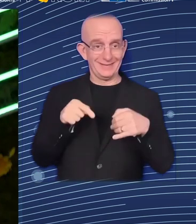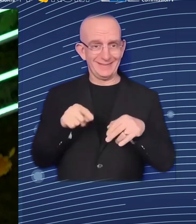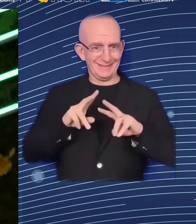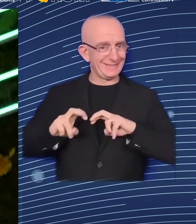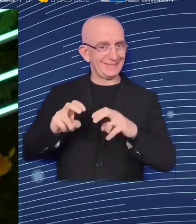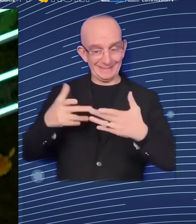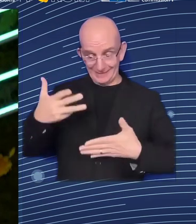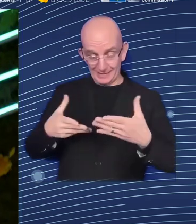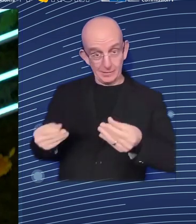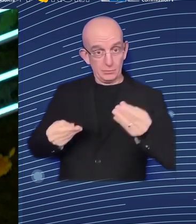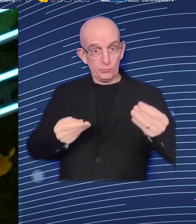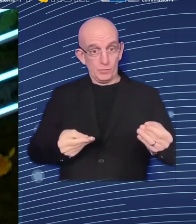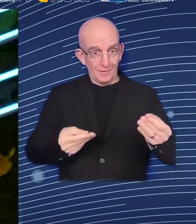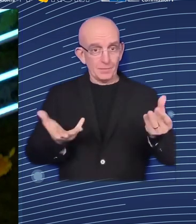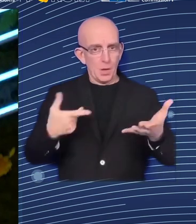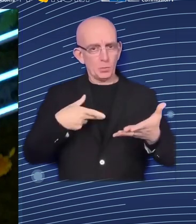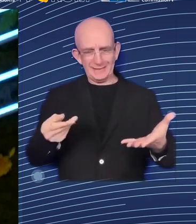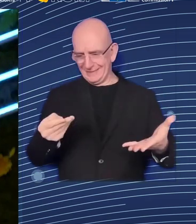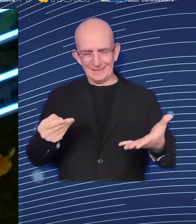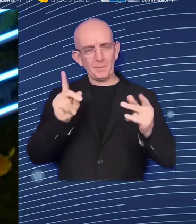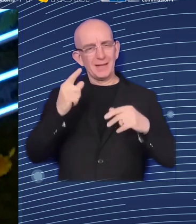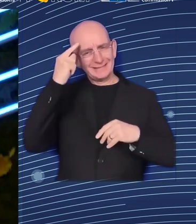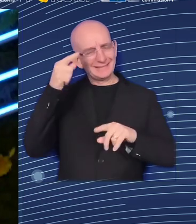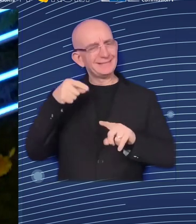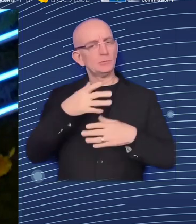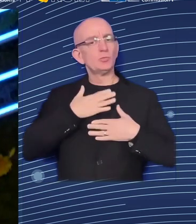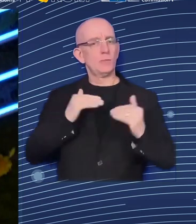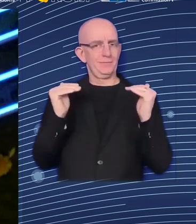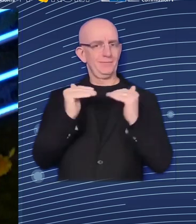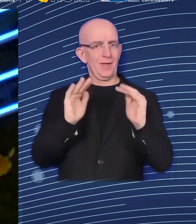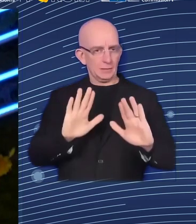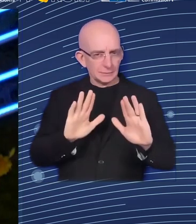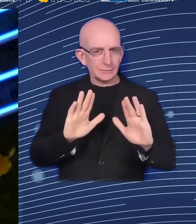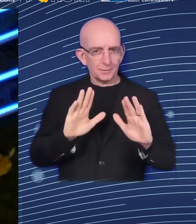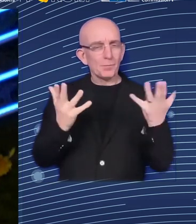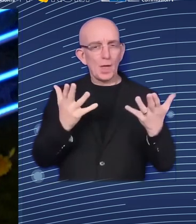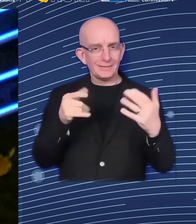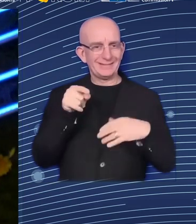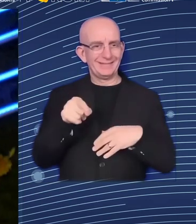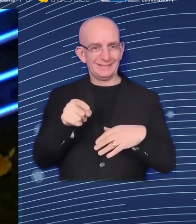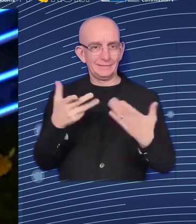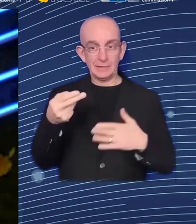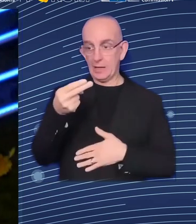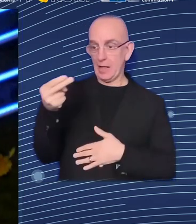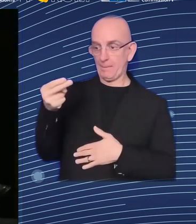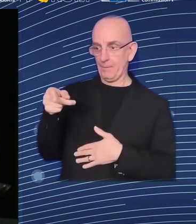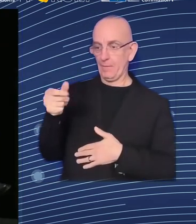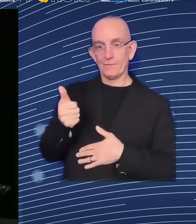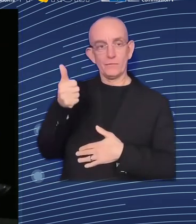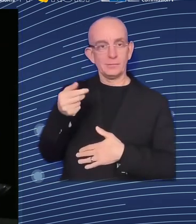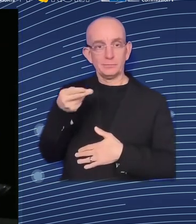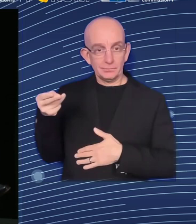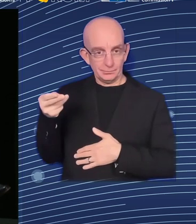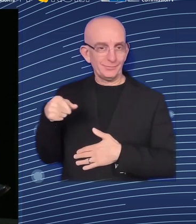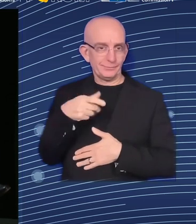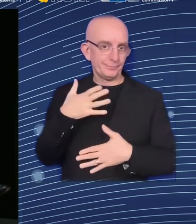that's basically the system we have. There's some country we can't really cover because our tools are not sure, you know, if that's a female name or a